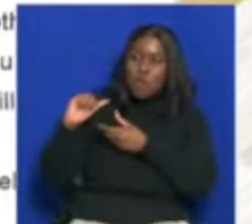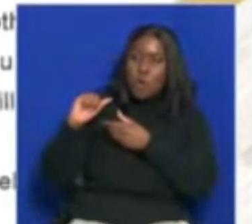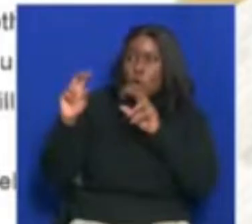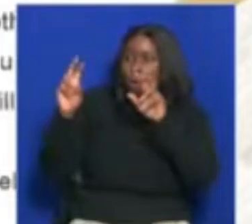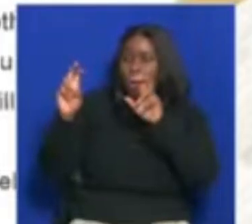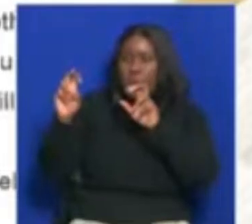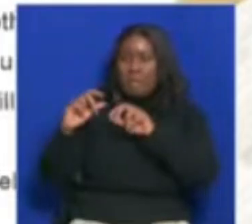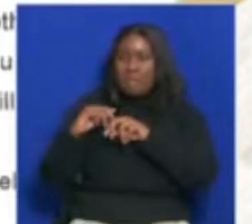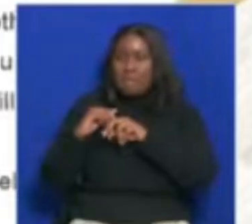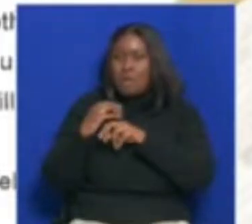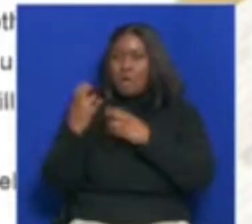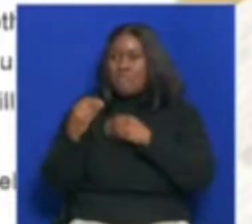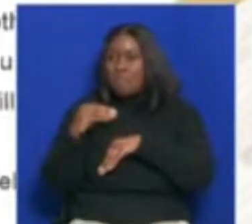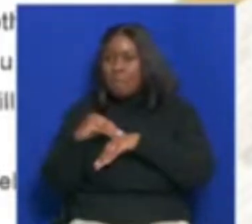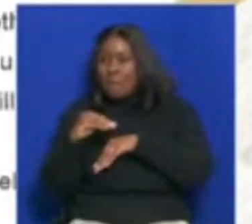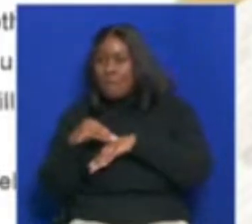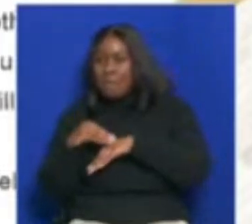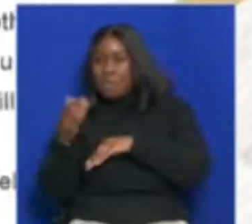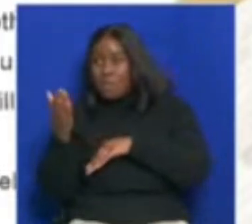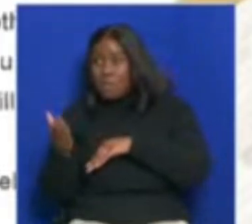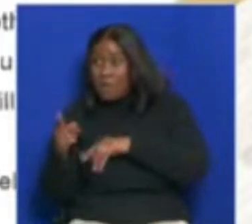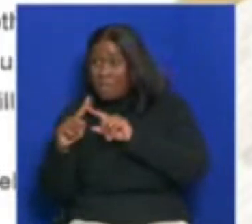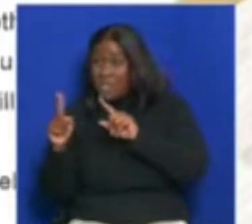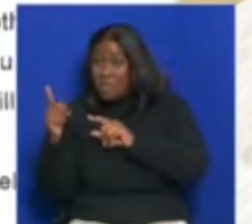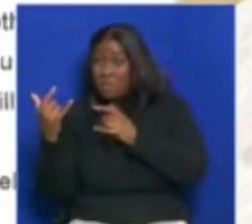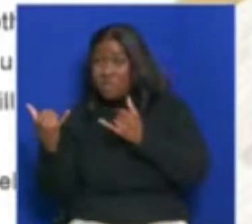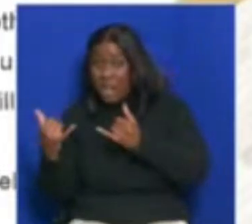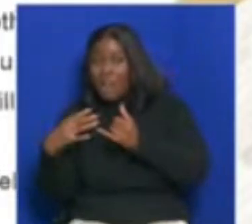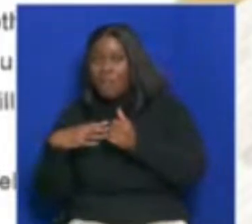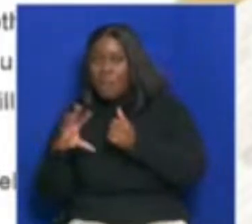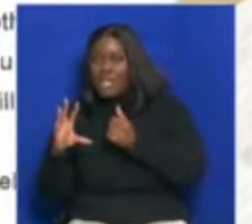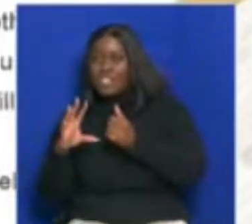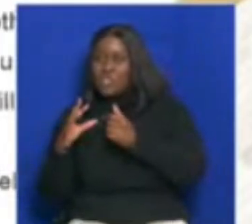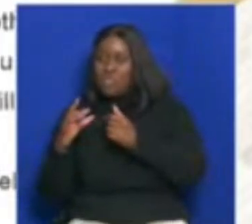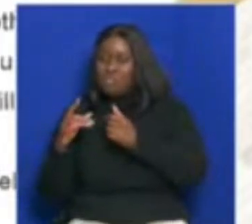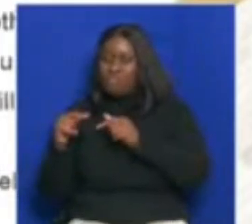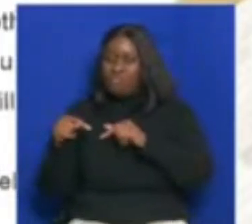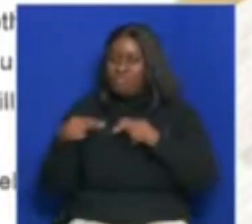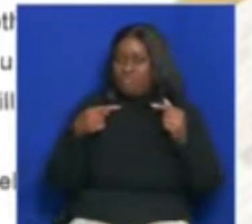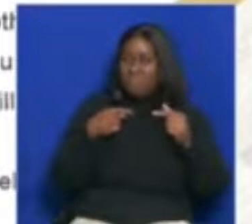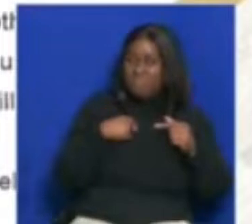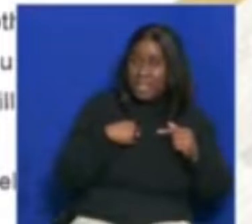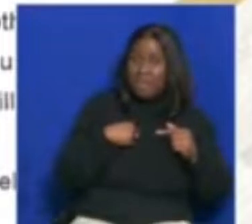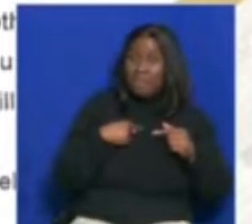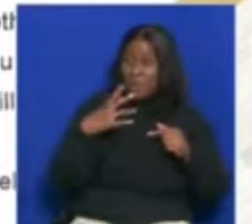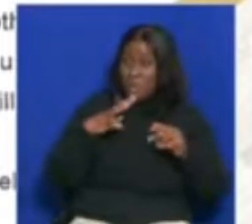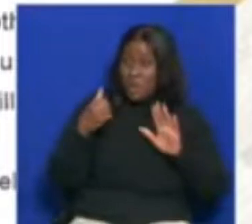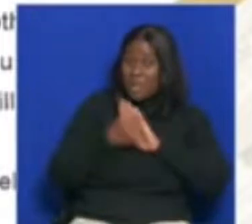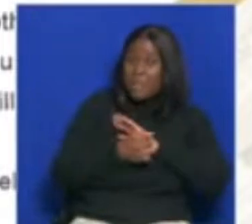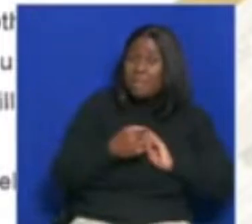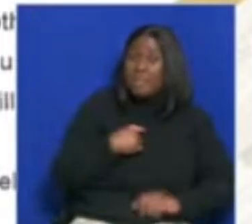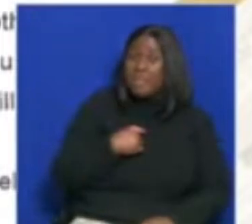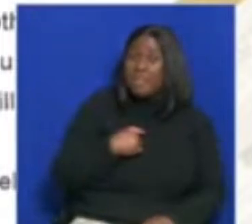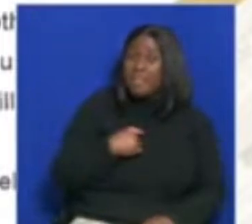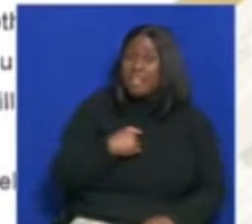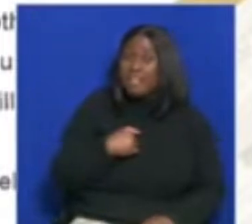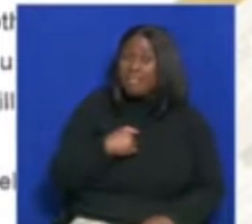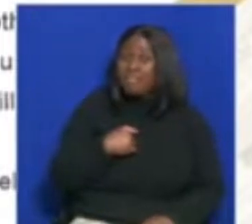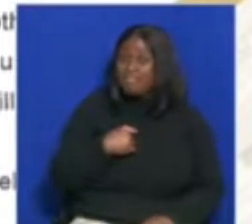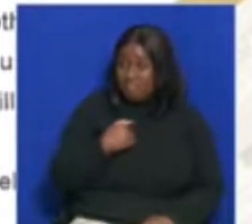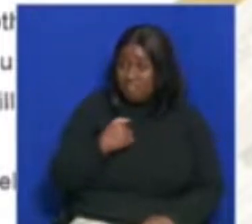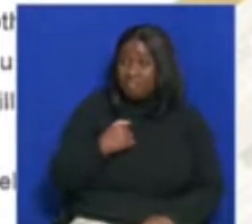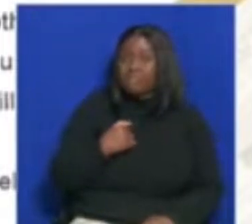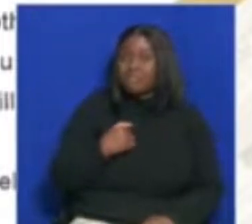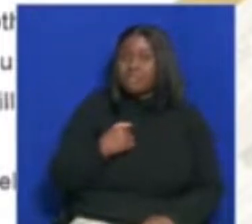but Bali, you went out of your way to do all these things to me. You want to kill me and all that kind. Bali, where's the